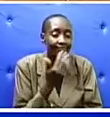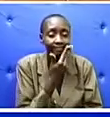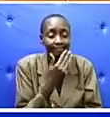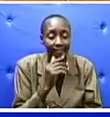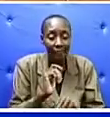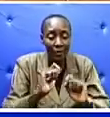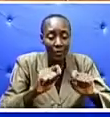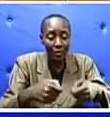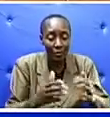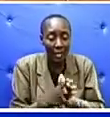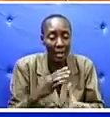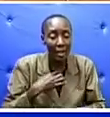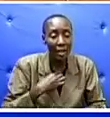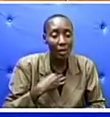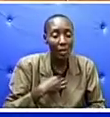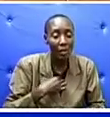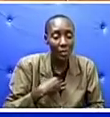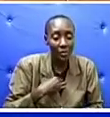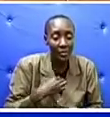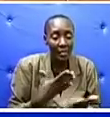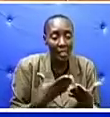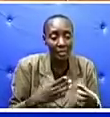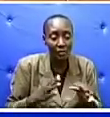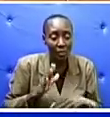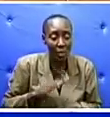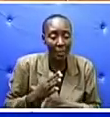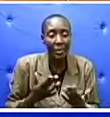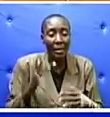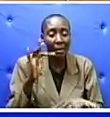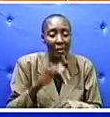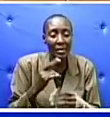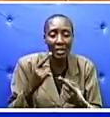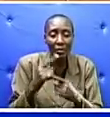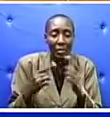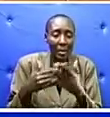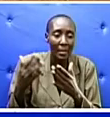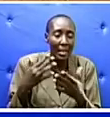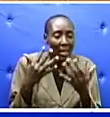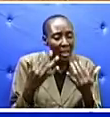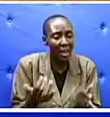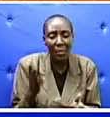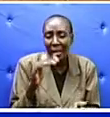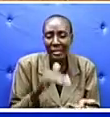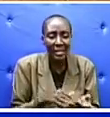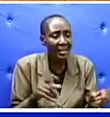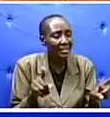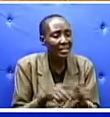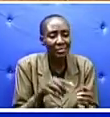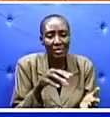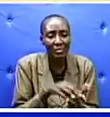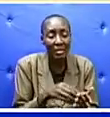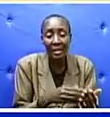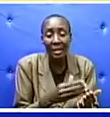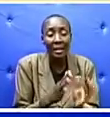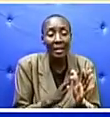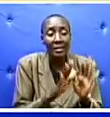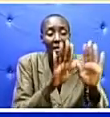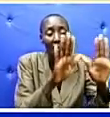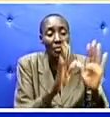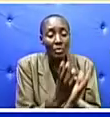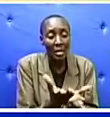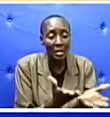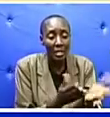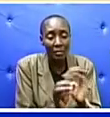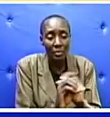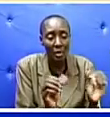stuff. I've been affected since last year. And you can imagine now this lockdown again. You see, this is not an essential service. Mm-hmm. I would not come